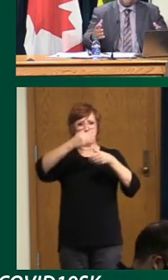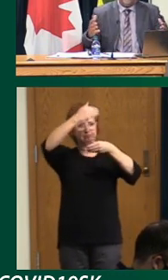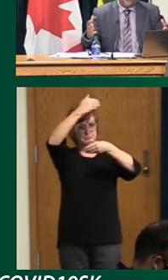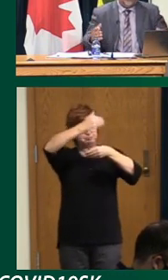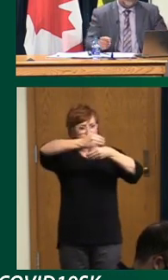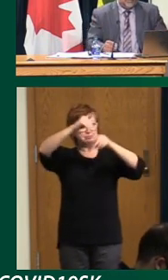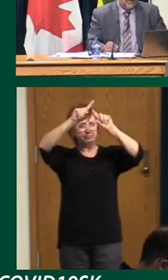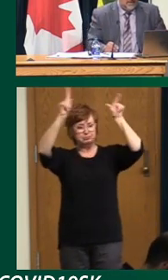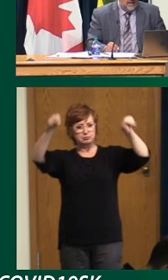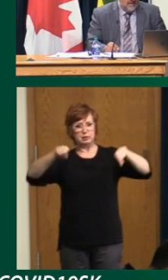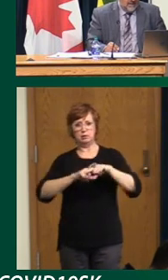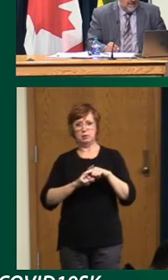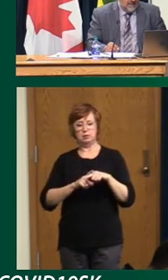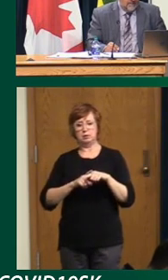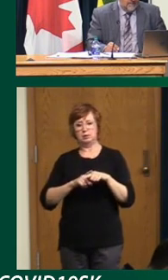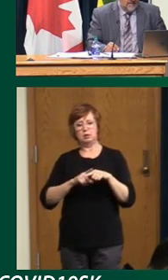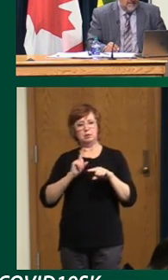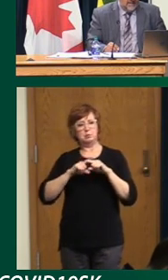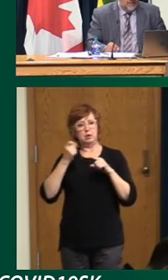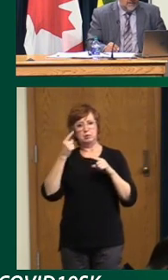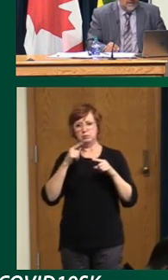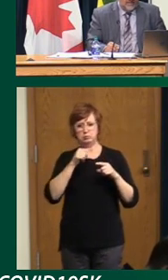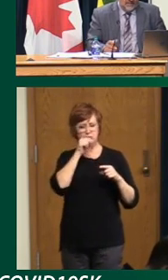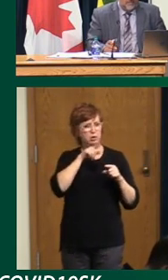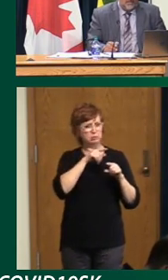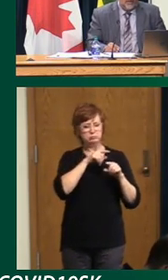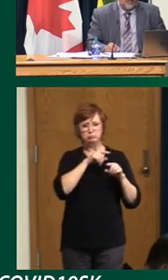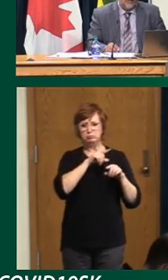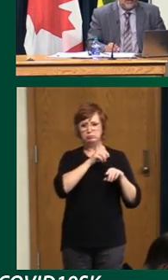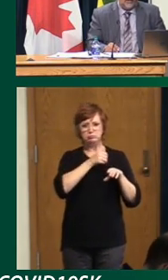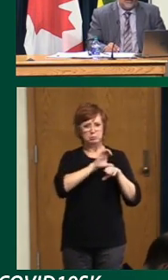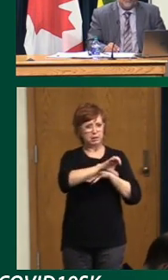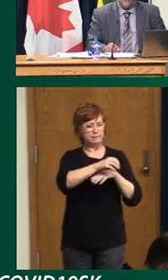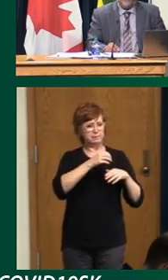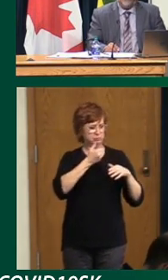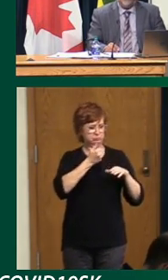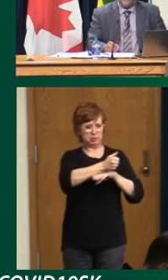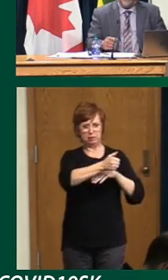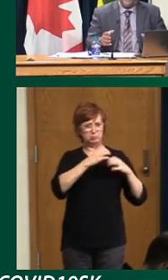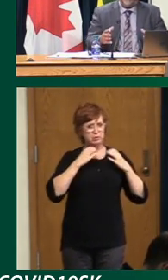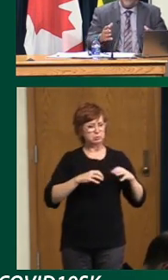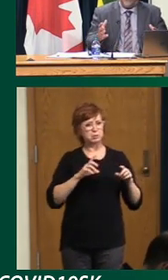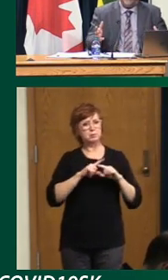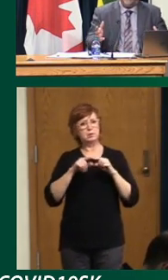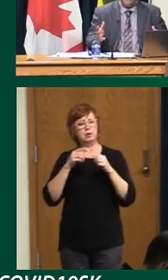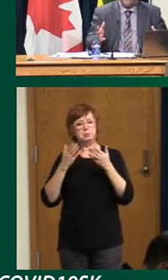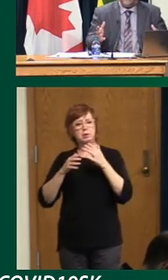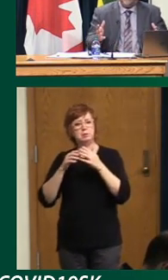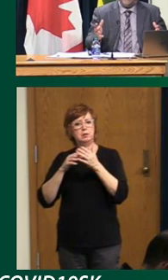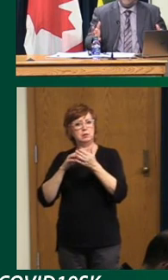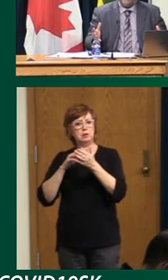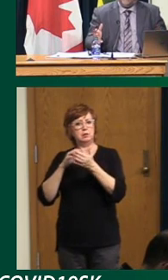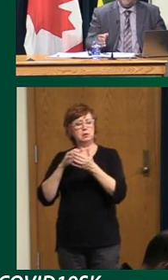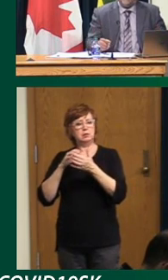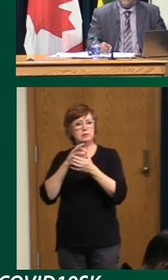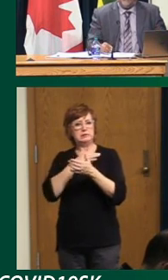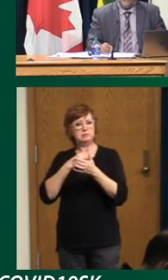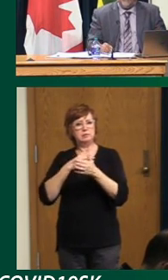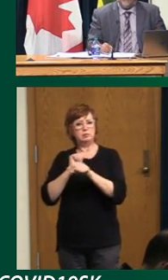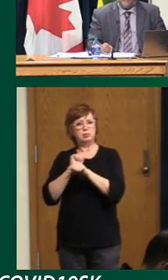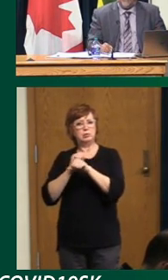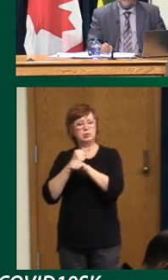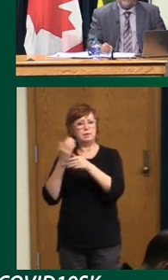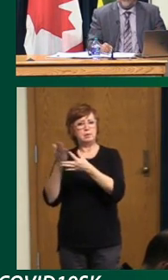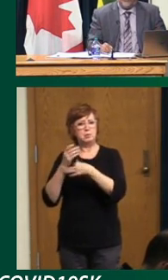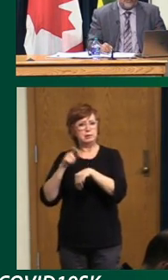can be in staff during break time. And then we've had gym outbreaks, obviously 4, and that's why we're revising the guidelines. We already